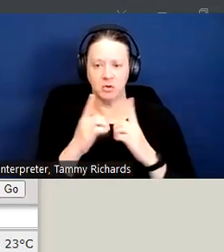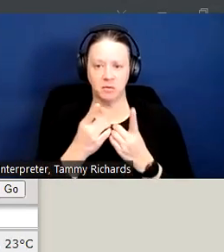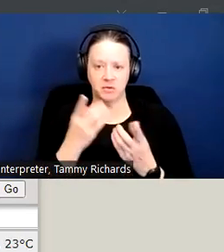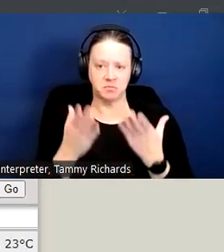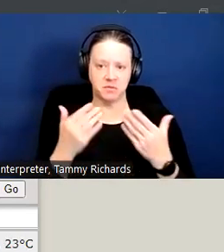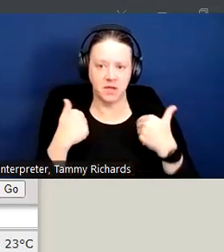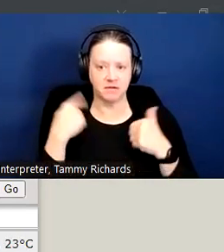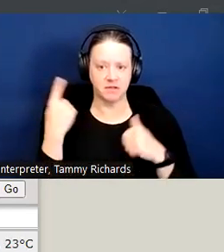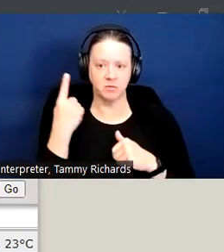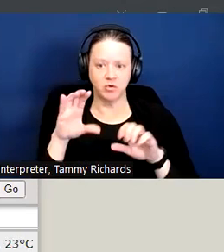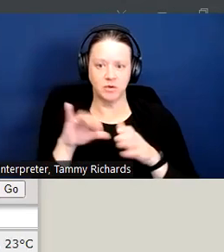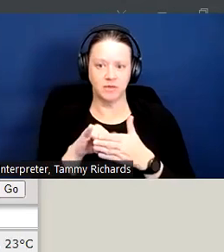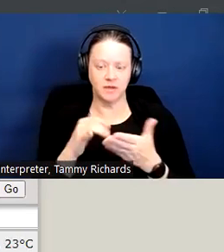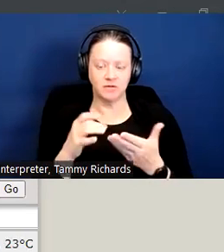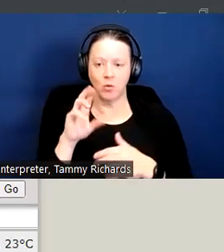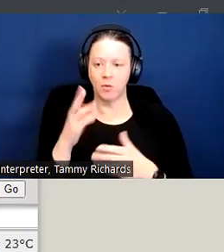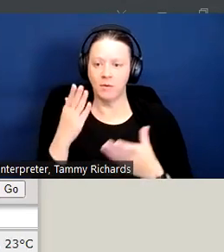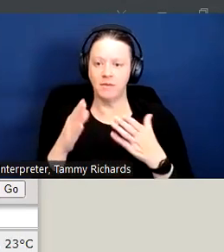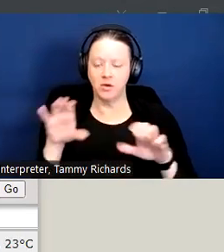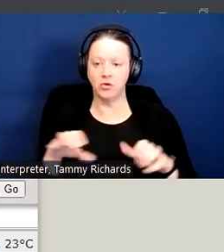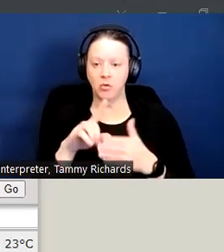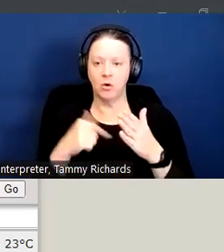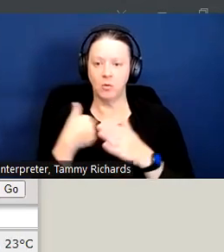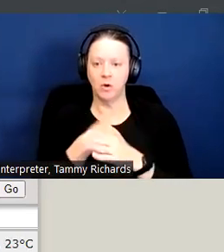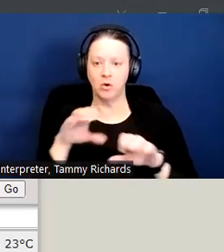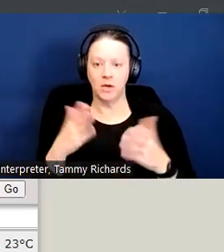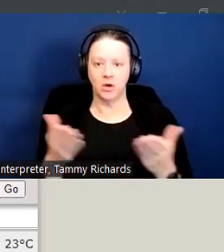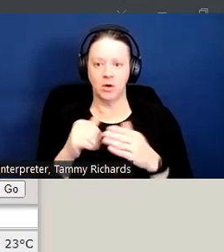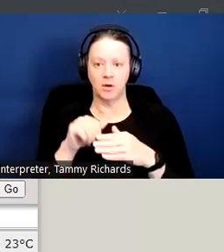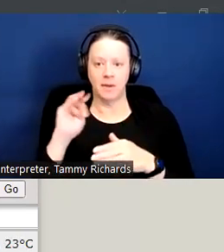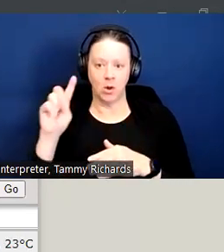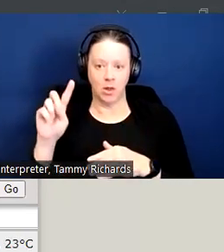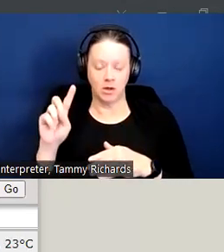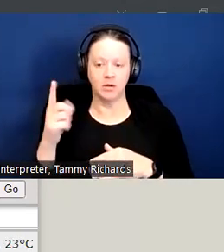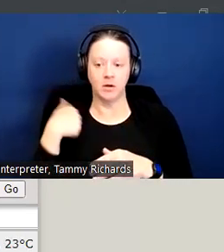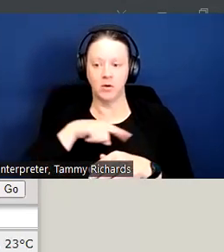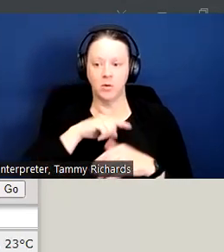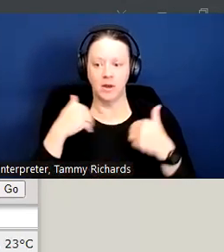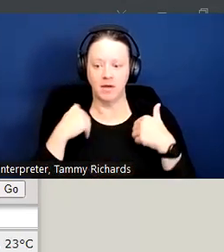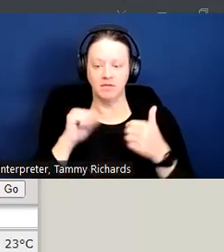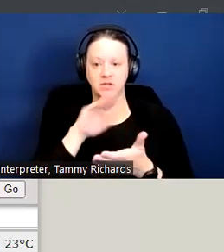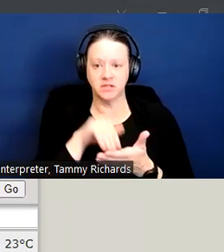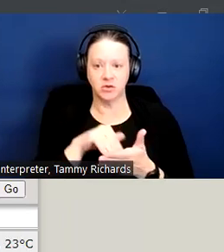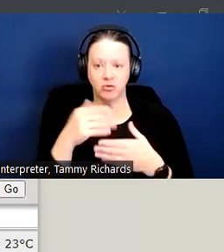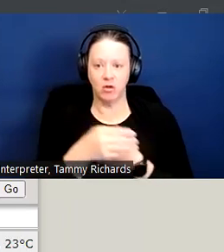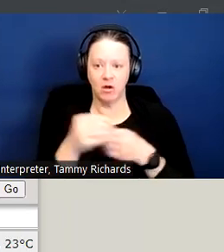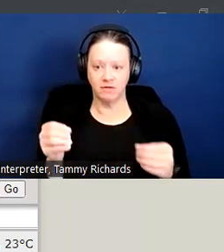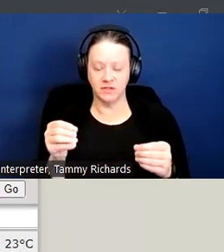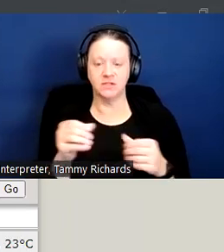who's doing this, or they might do like what we do here in Maryland, where we have a central office